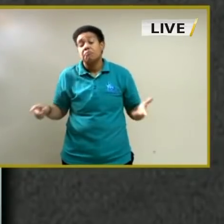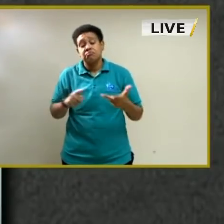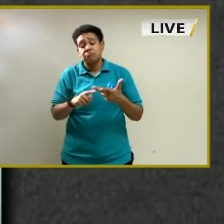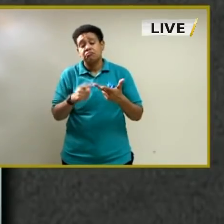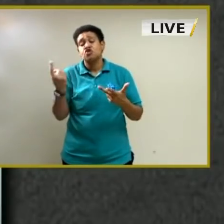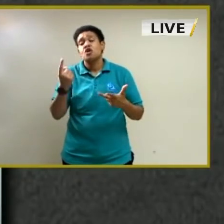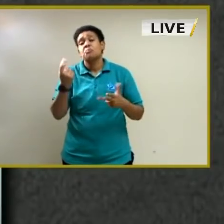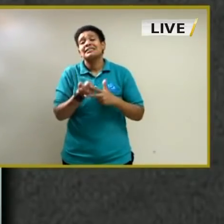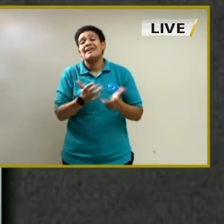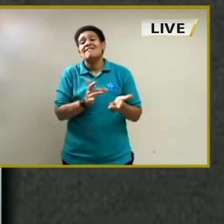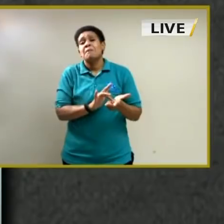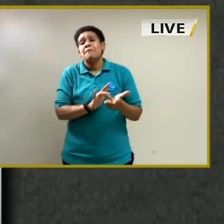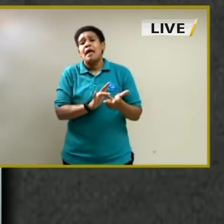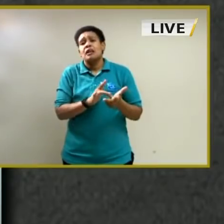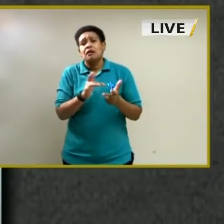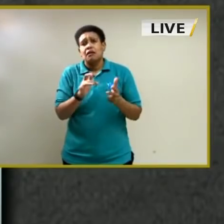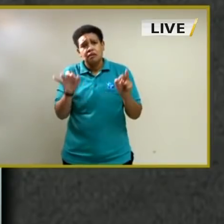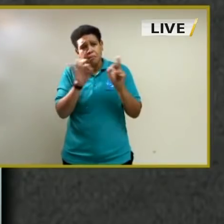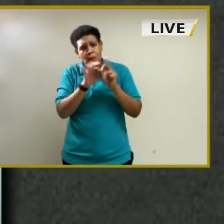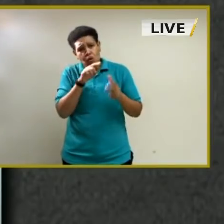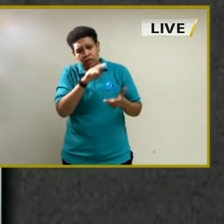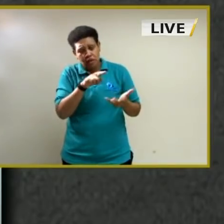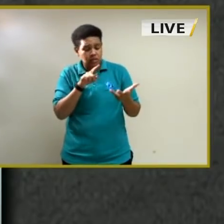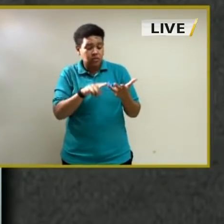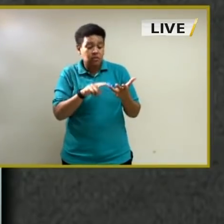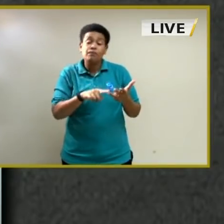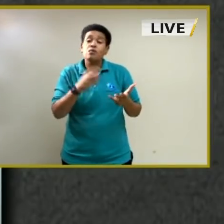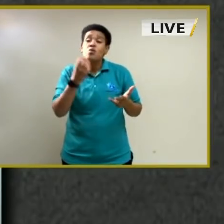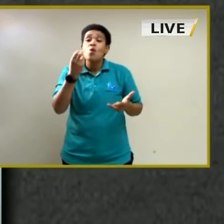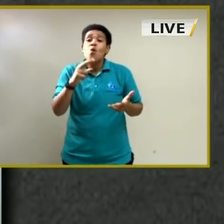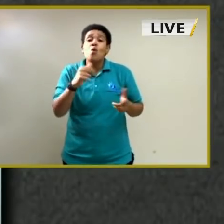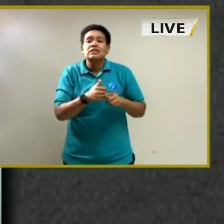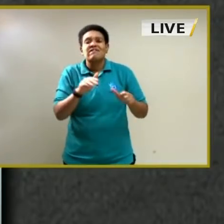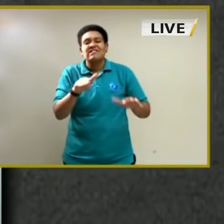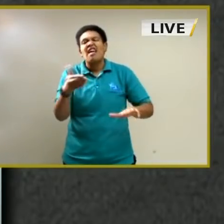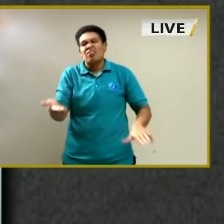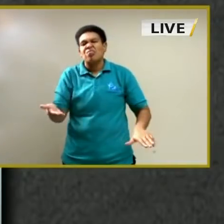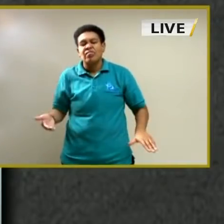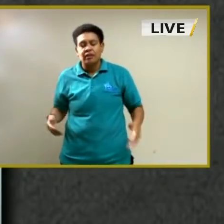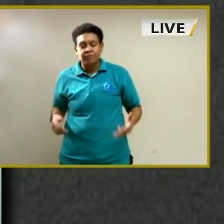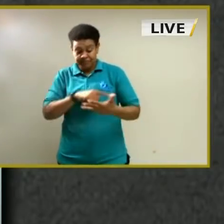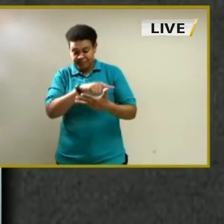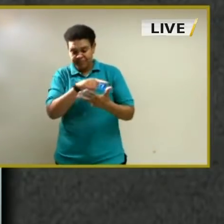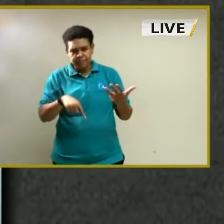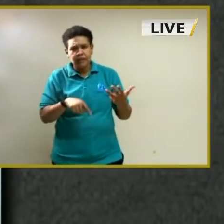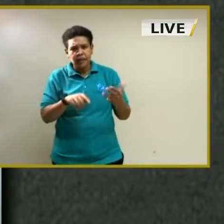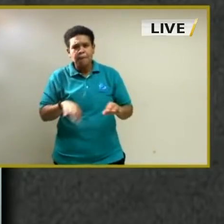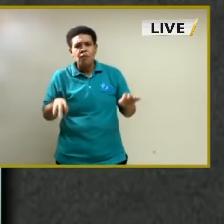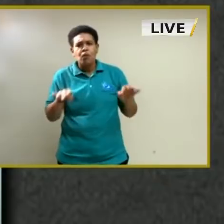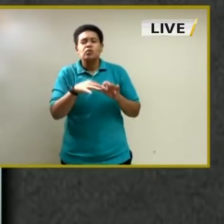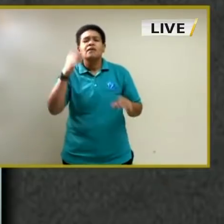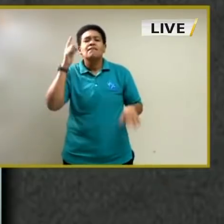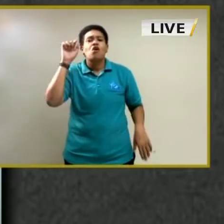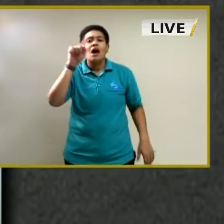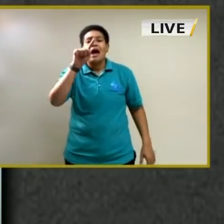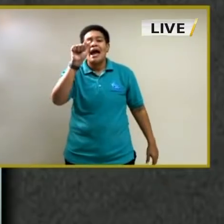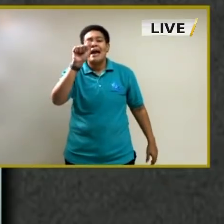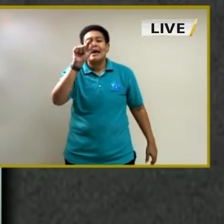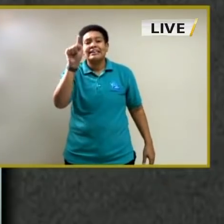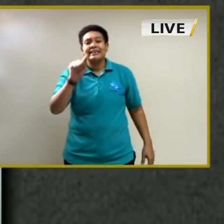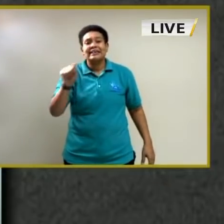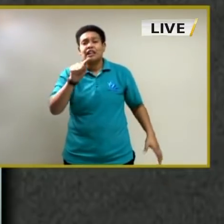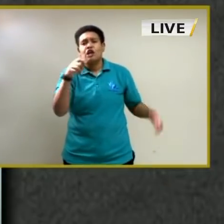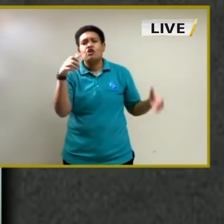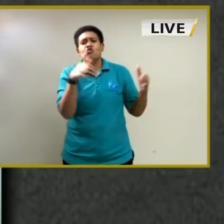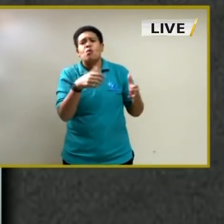that is medically significant, or a death. So for AstraZeneca in that group,